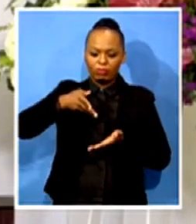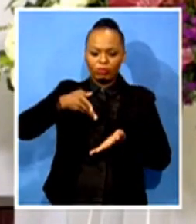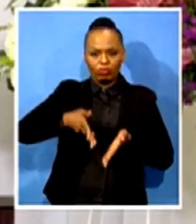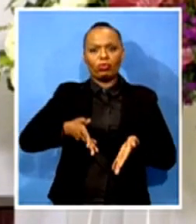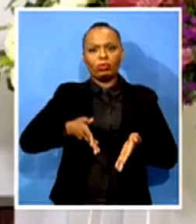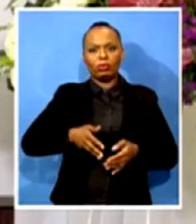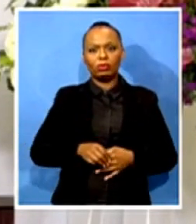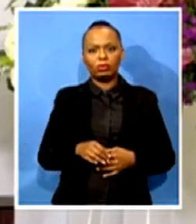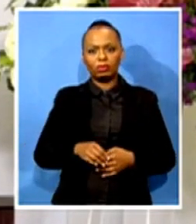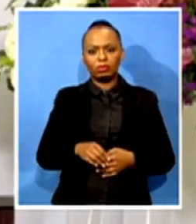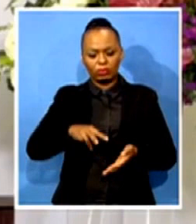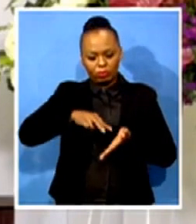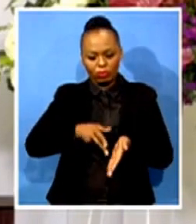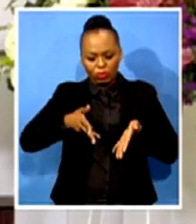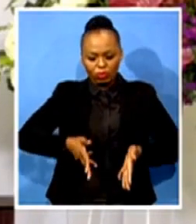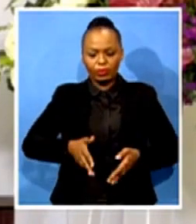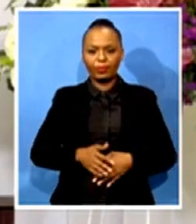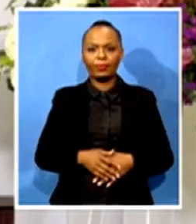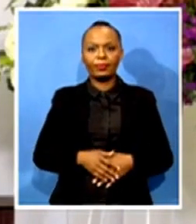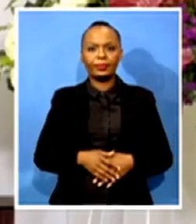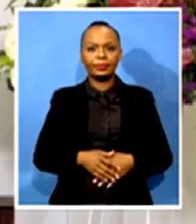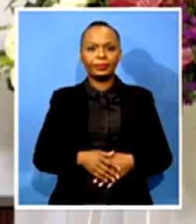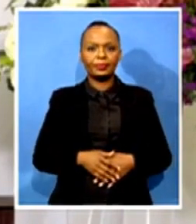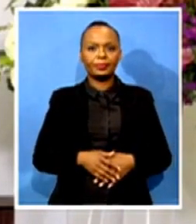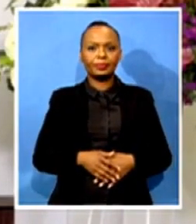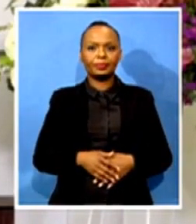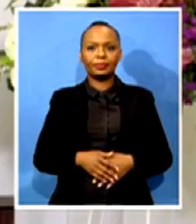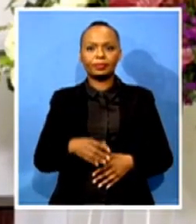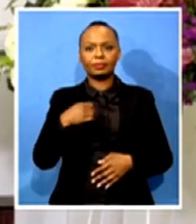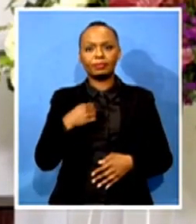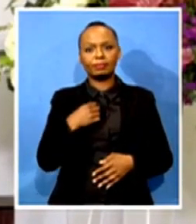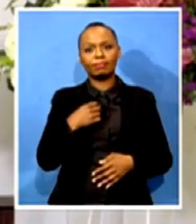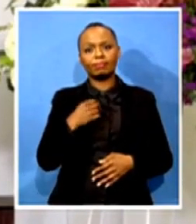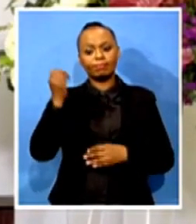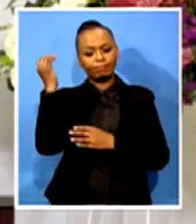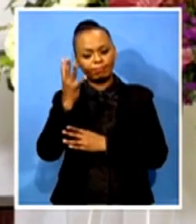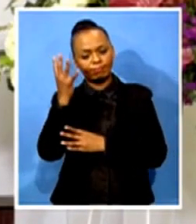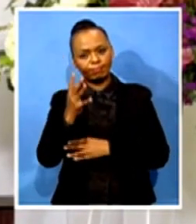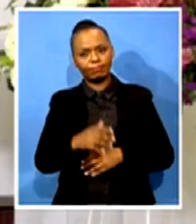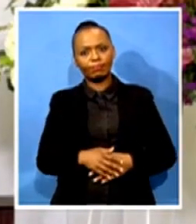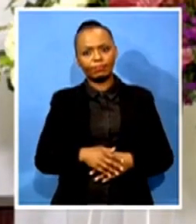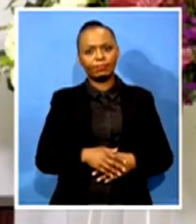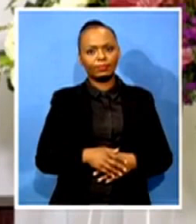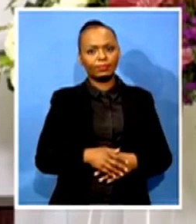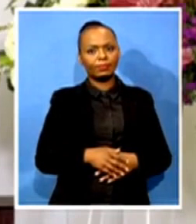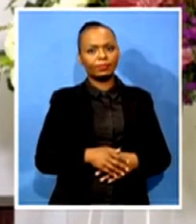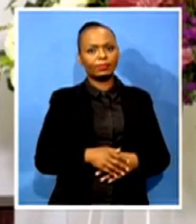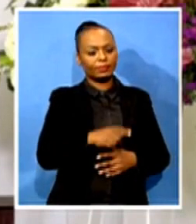phezu kwamagama amabili egameni lakwaMthande